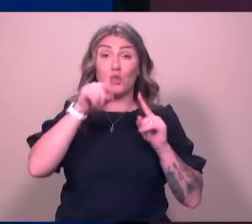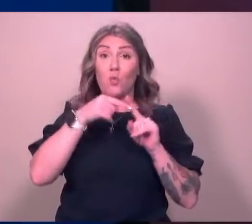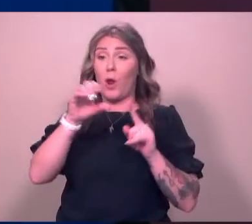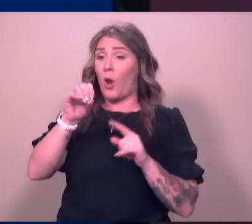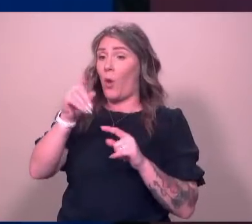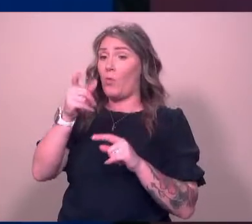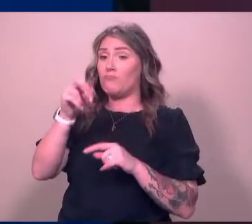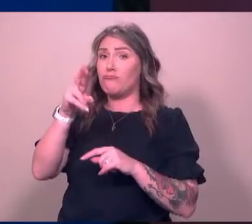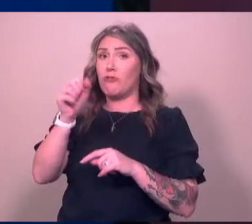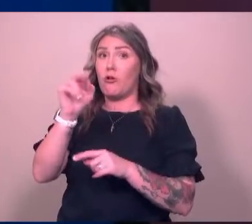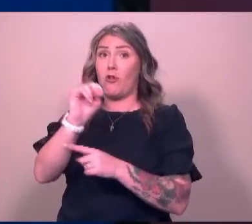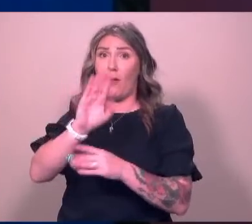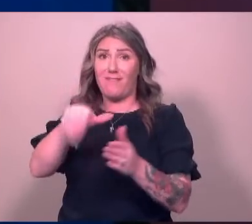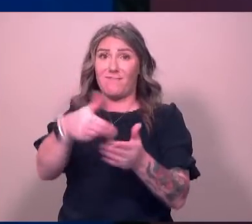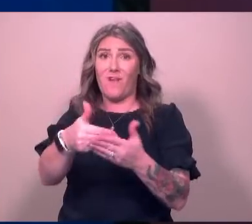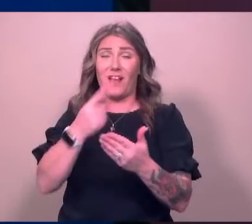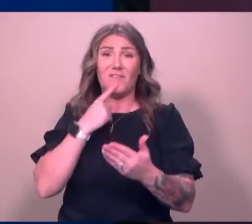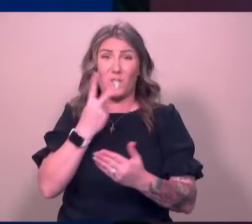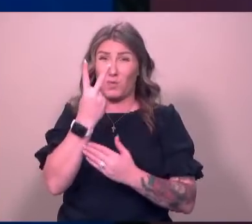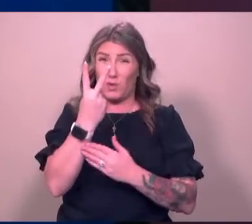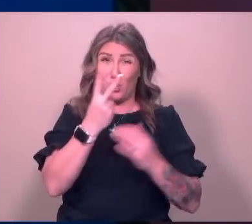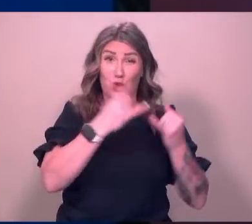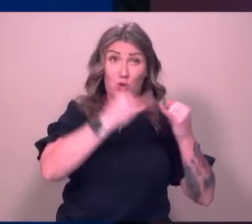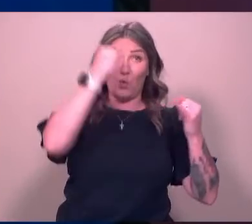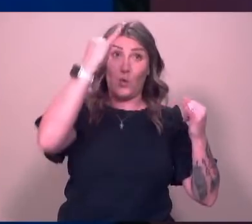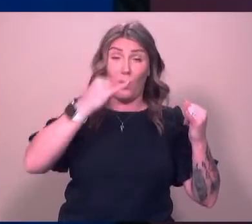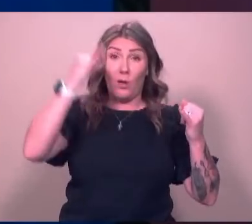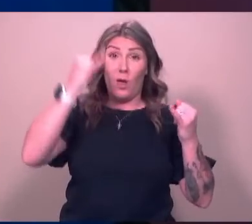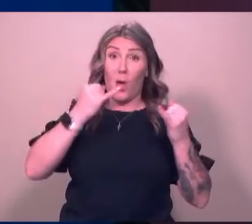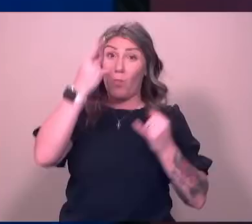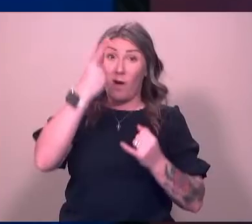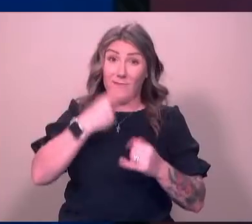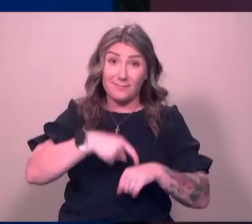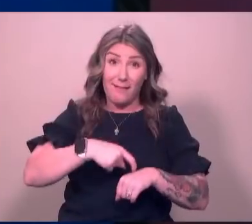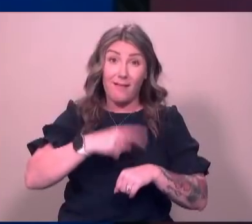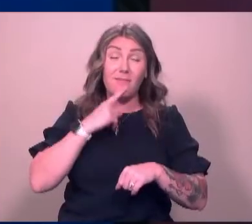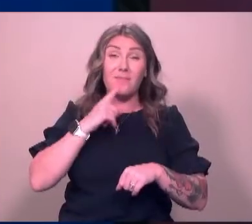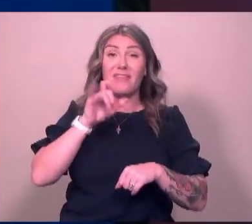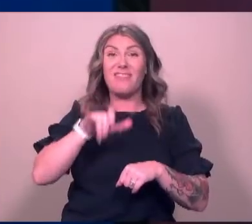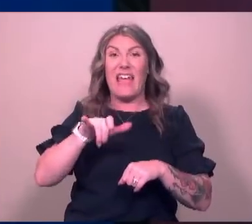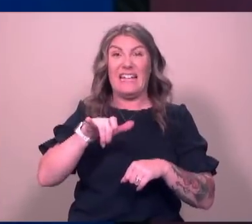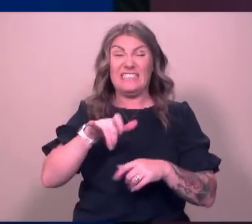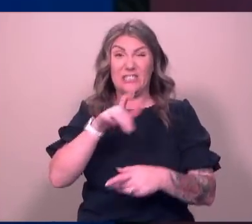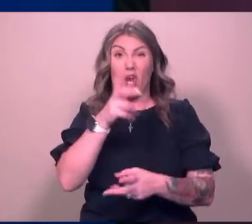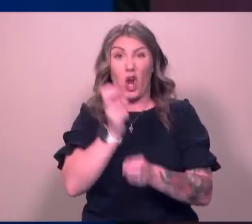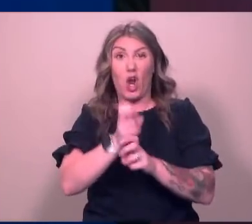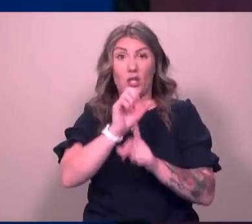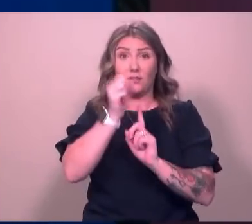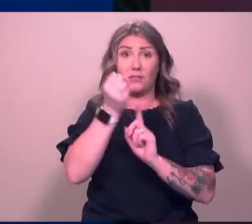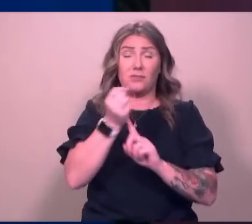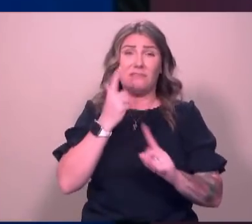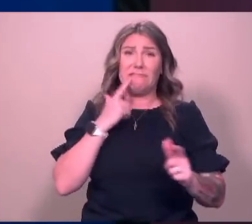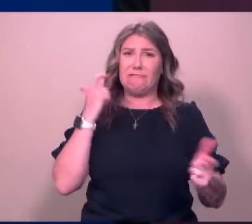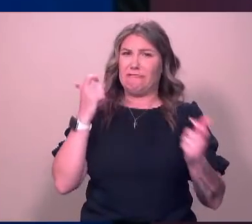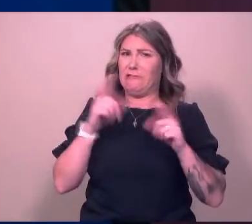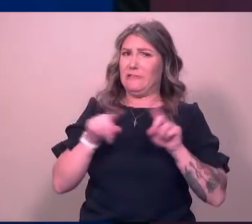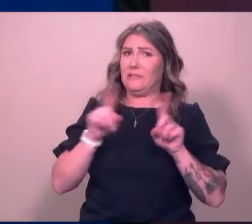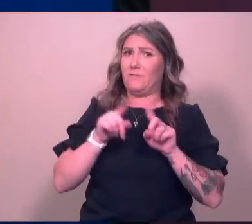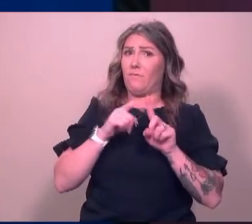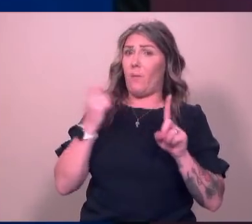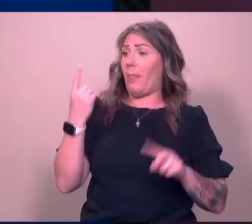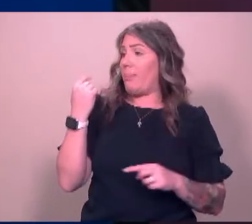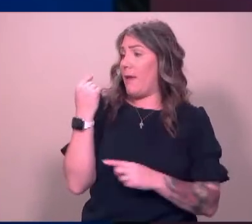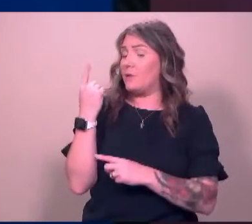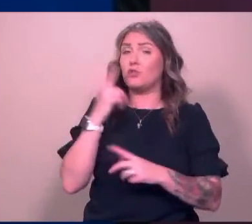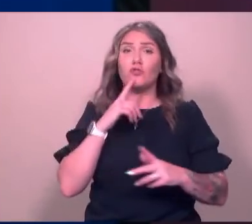two surges at once. I think that's made our situation a lot harder. And so that's much different than last year. Second thing